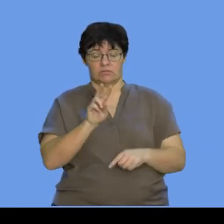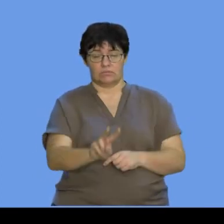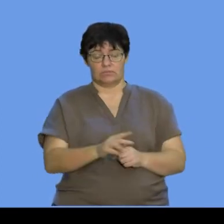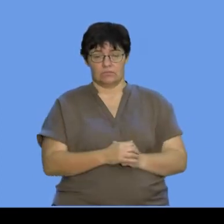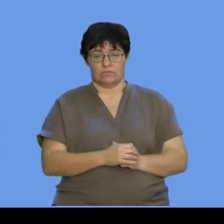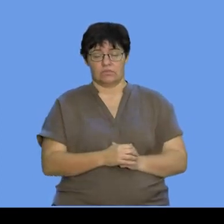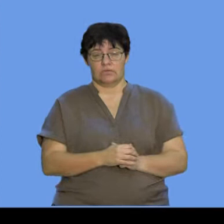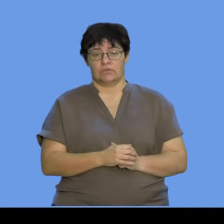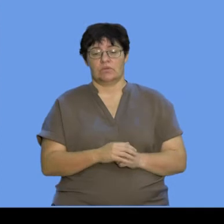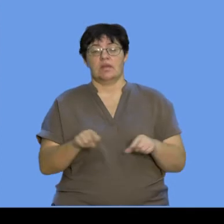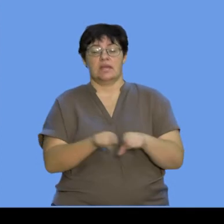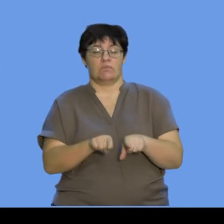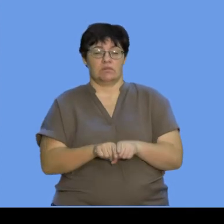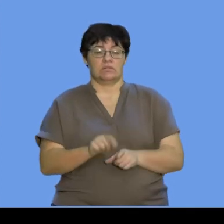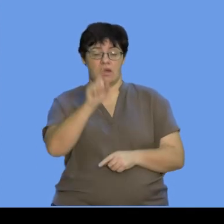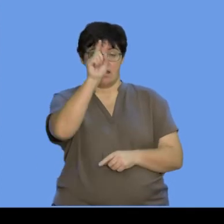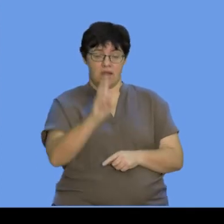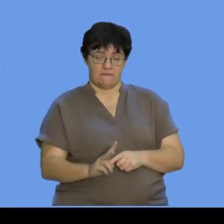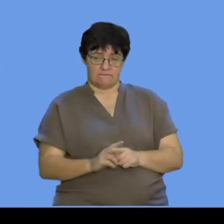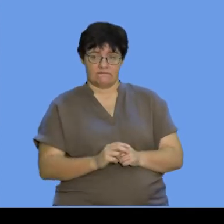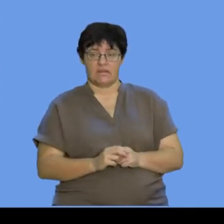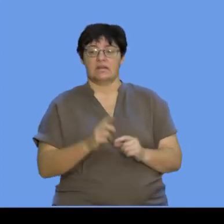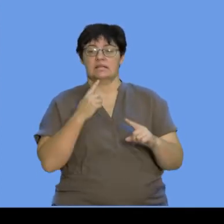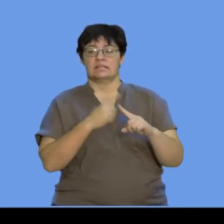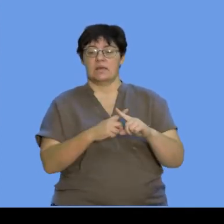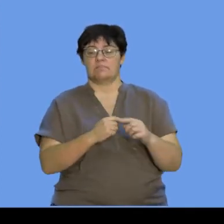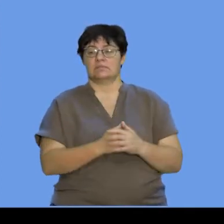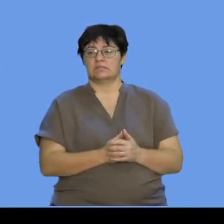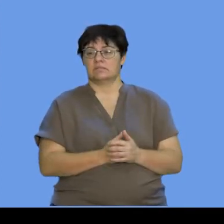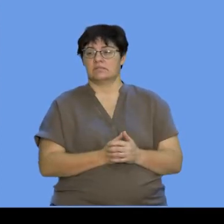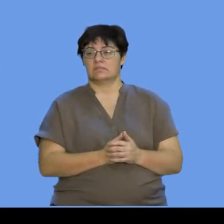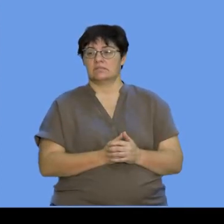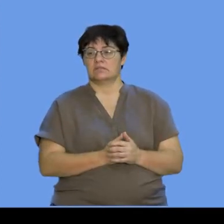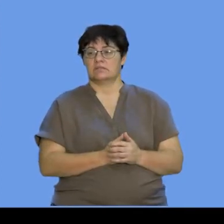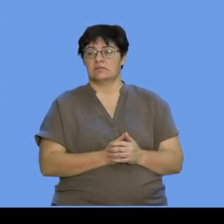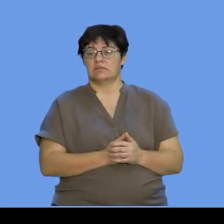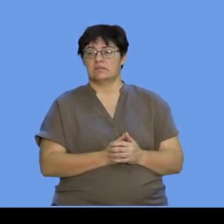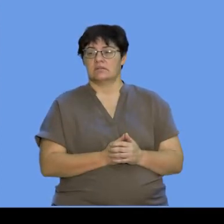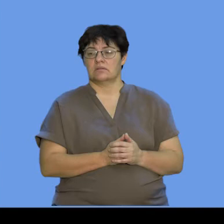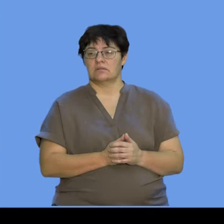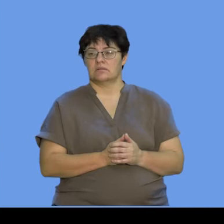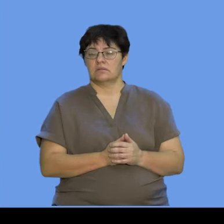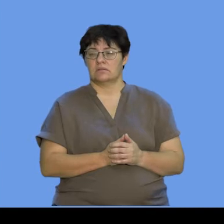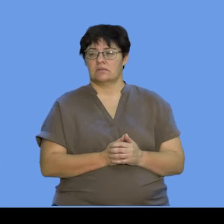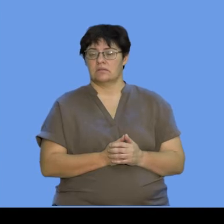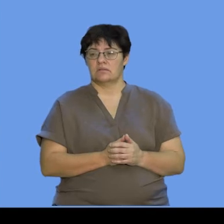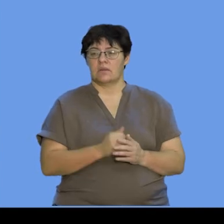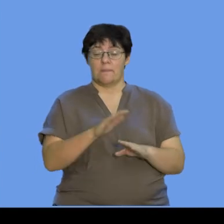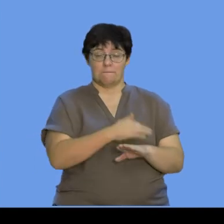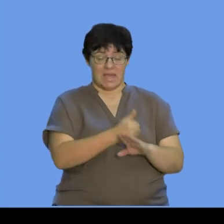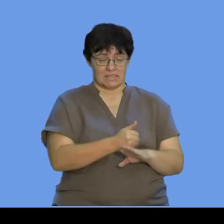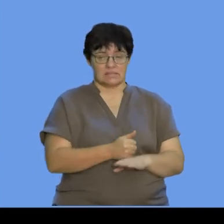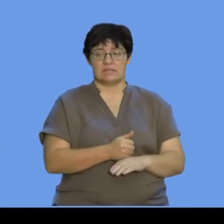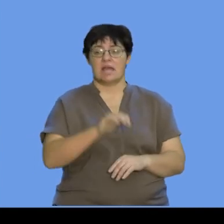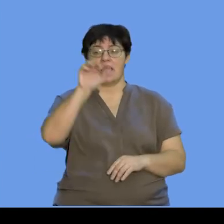triangle number 2 will then be also 1 over 2 multiplied by what is my height there, my base, I mean